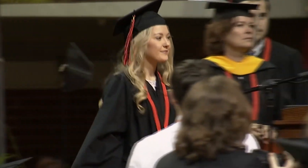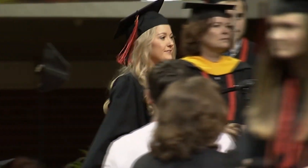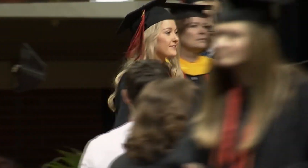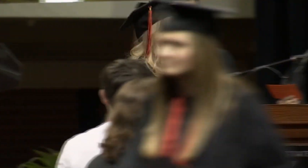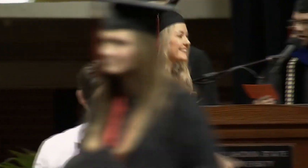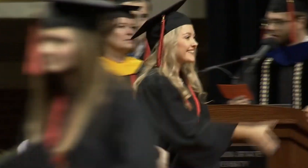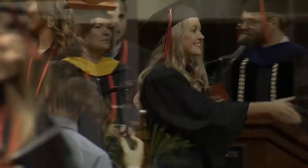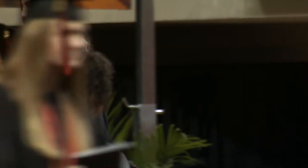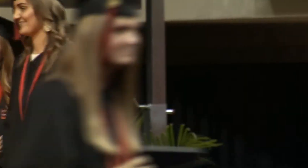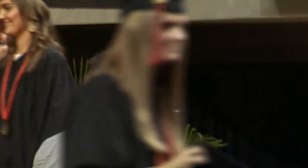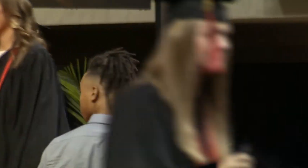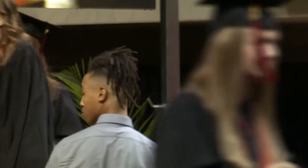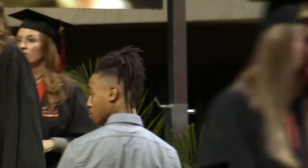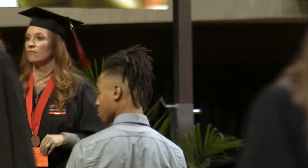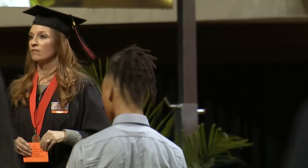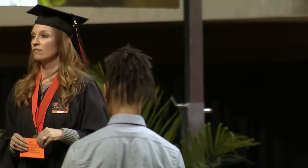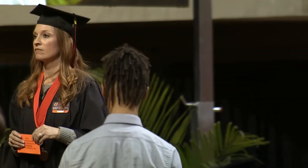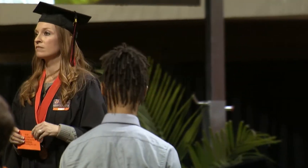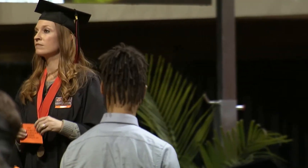Caroline Freimeyer.